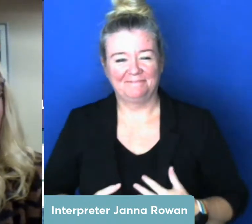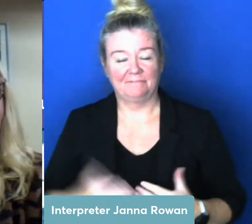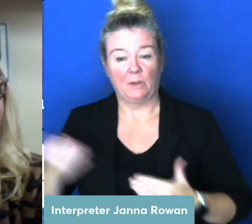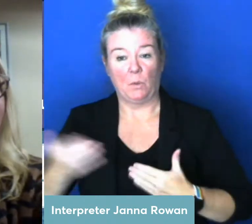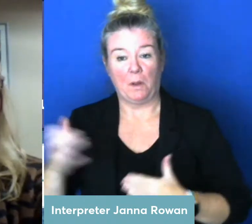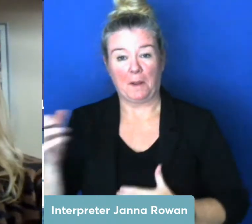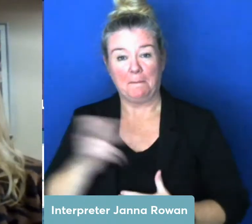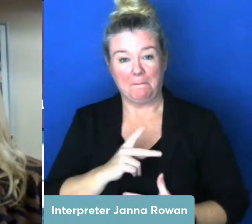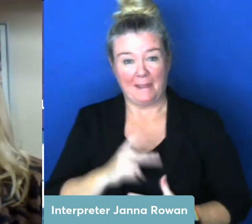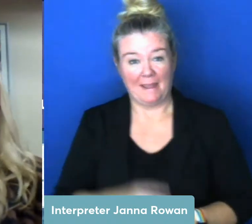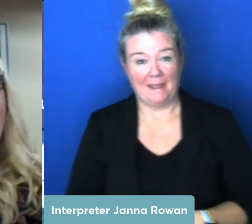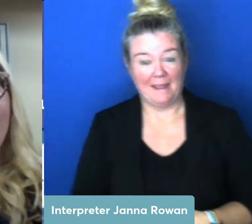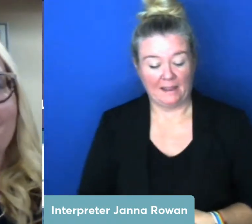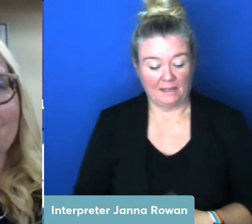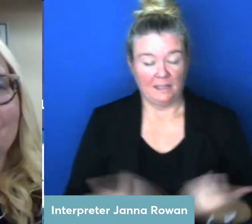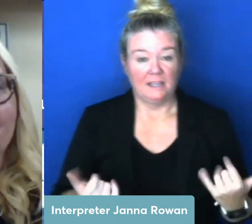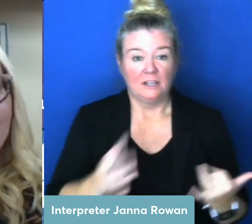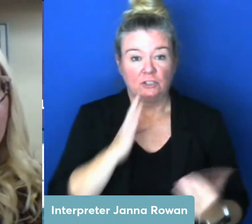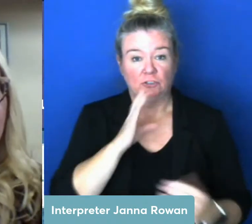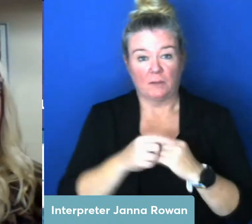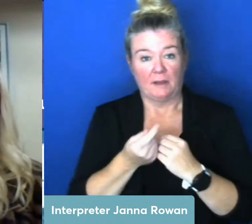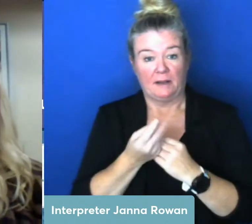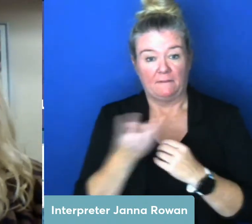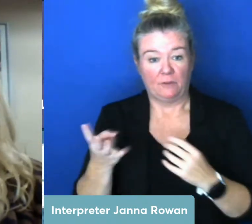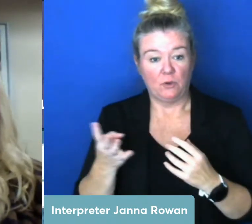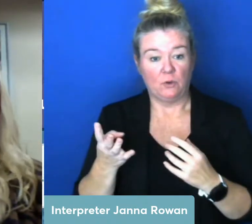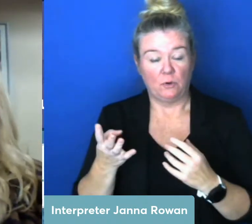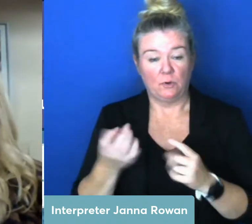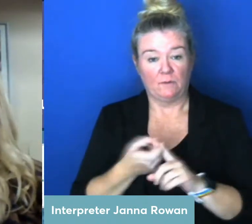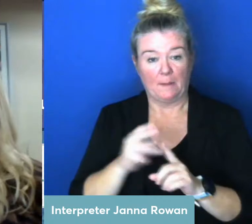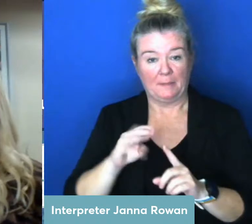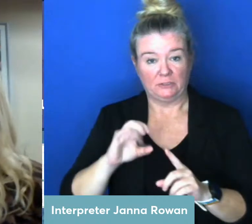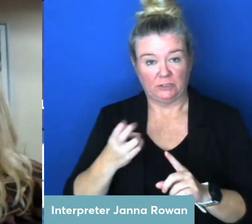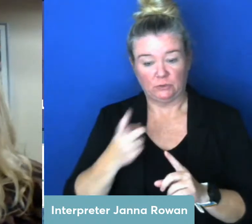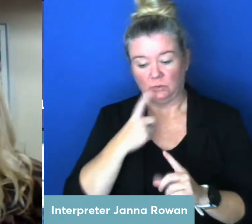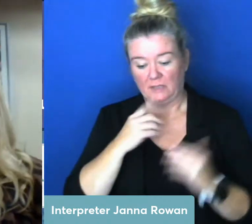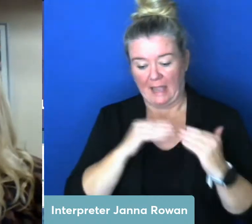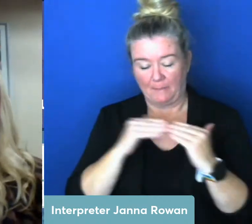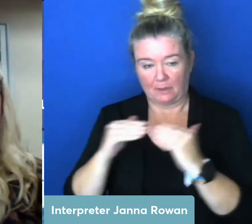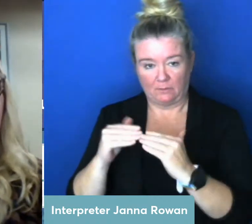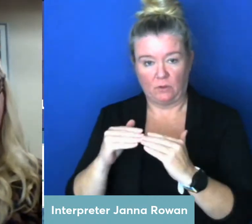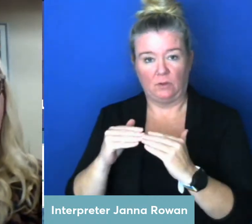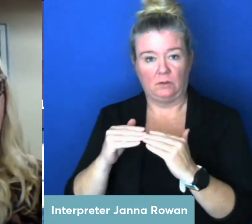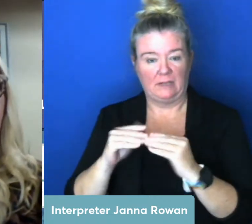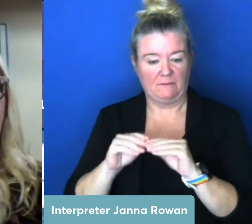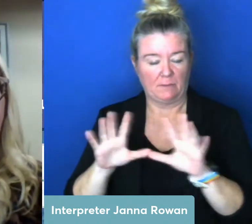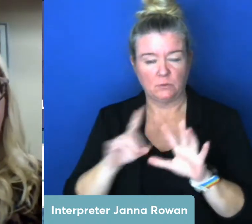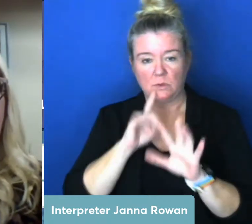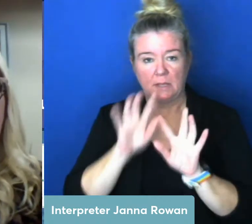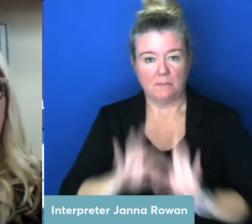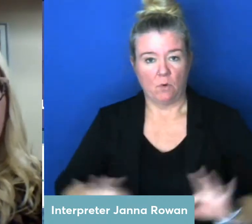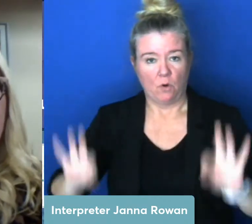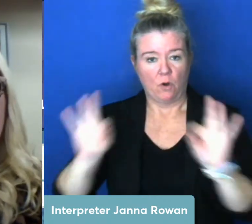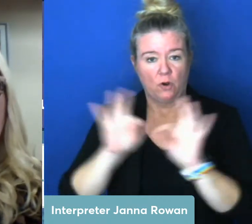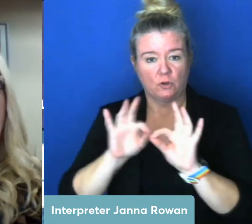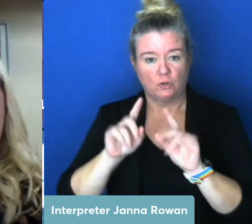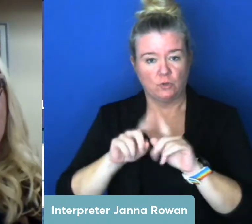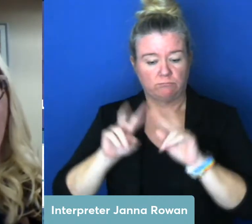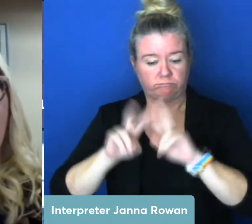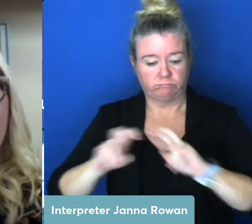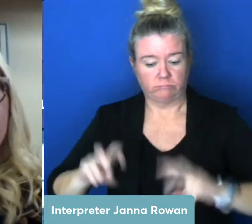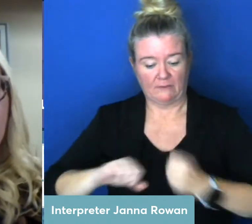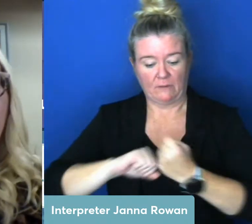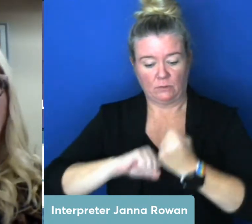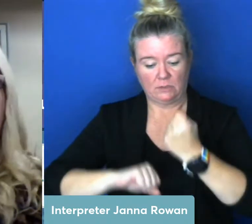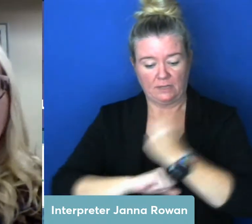Welcome back. As we talk about a future for Michigan that is equitable and vibrant, it's important to examine the foundation of